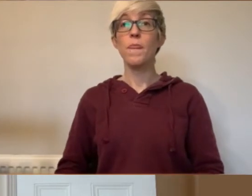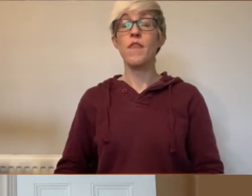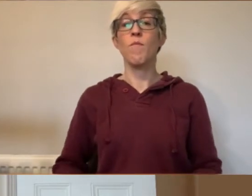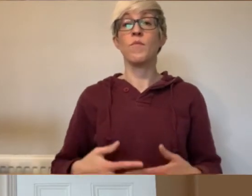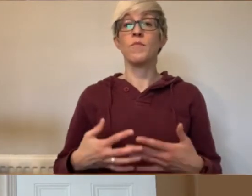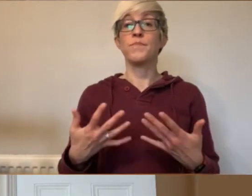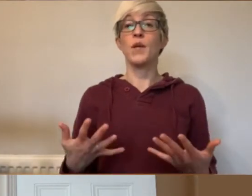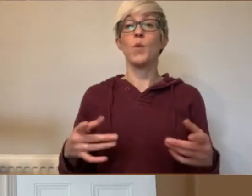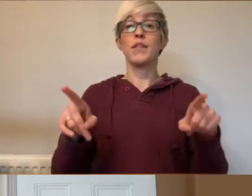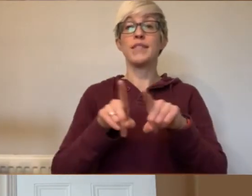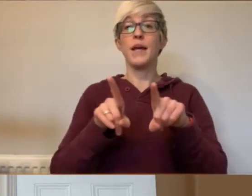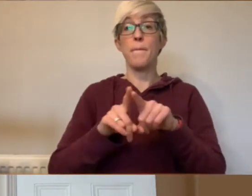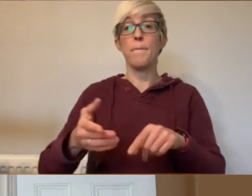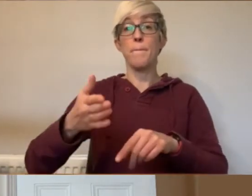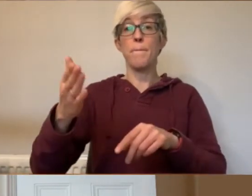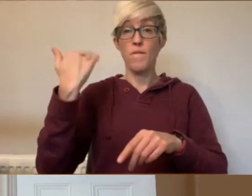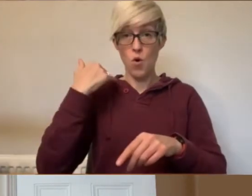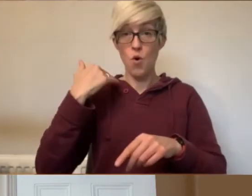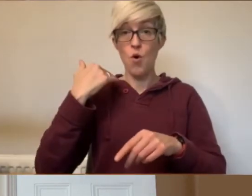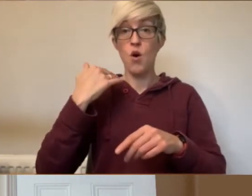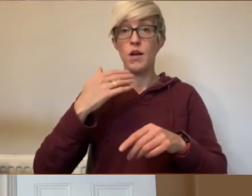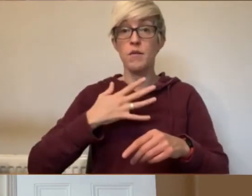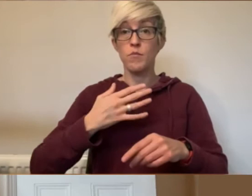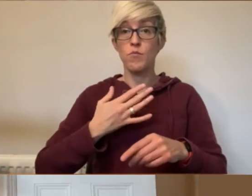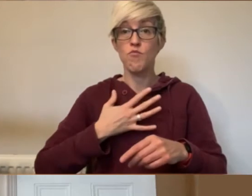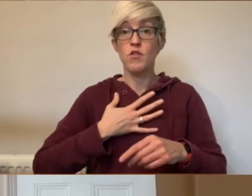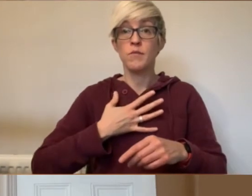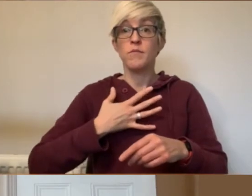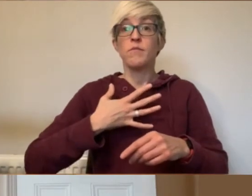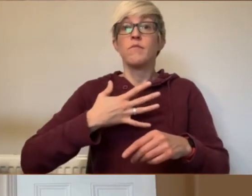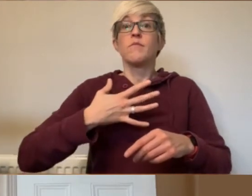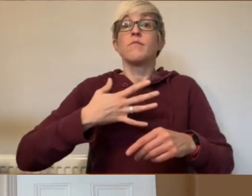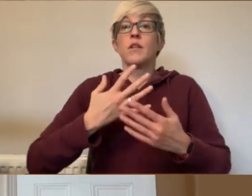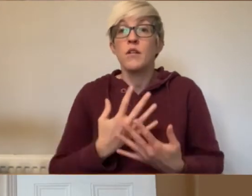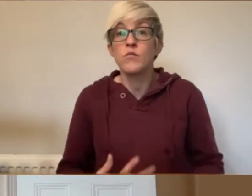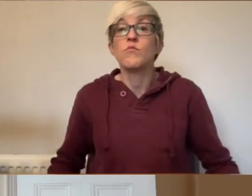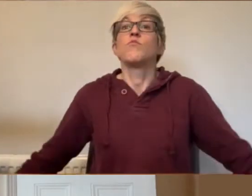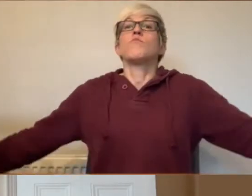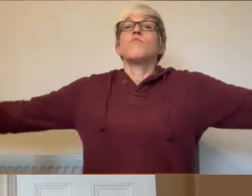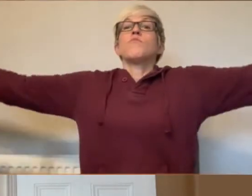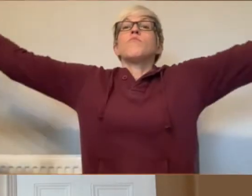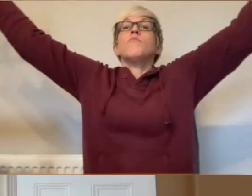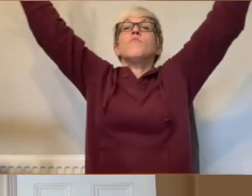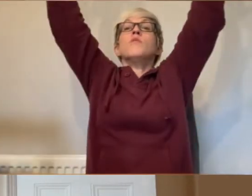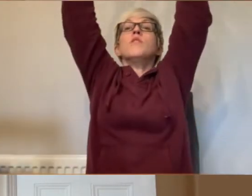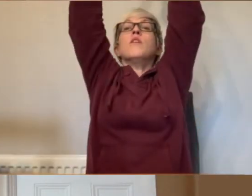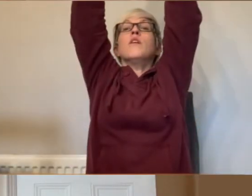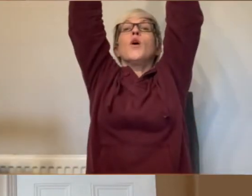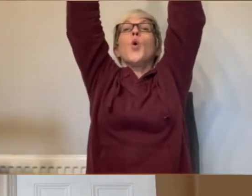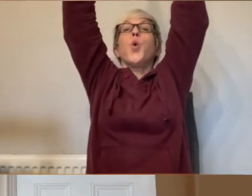And we're going to do the same arms as before. Breathe in, the arms stretch up above the head, come to a prayer